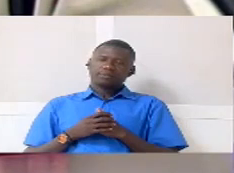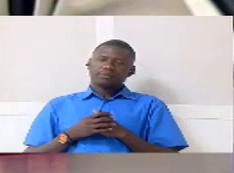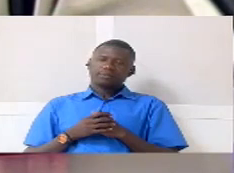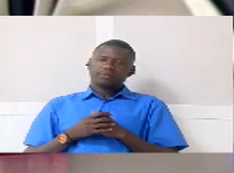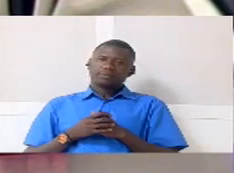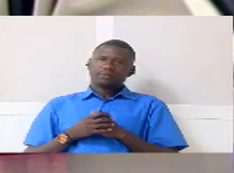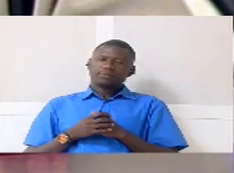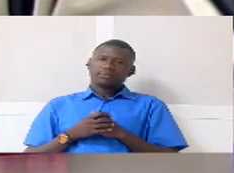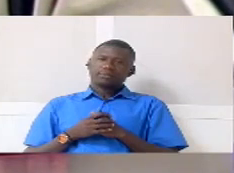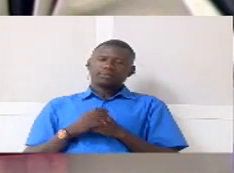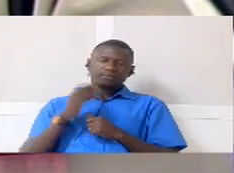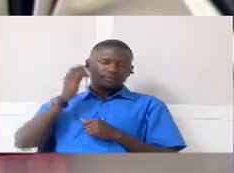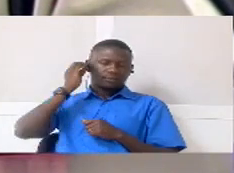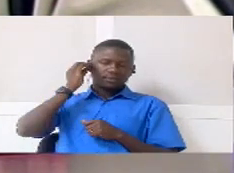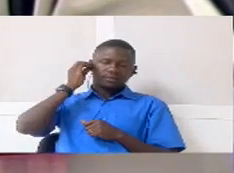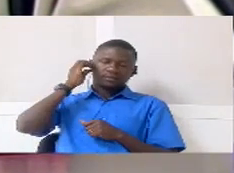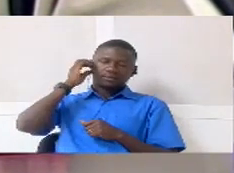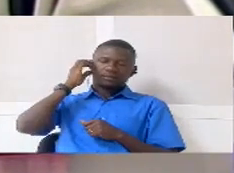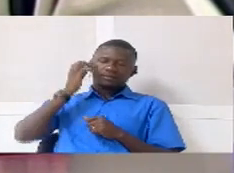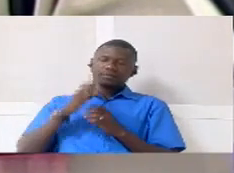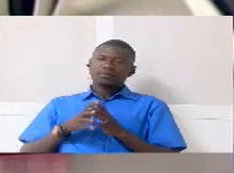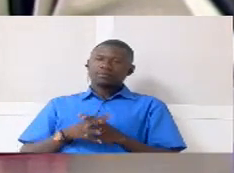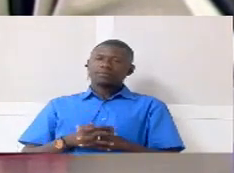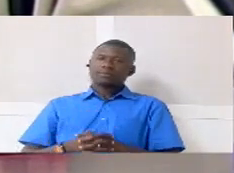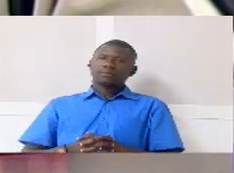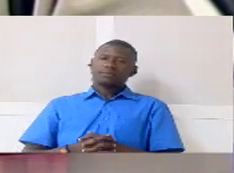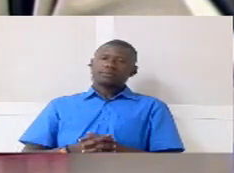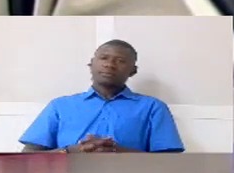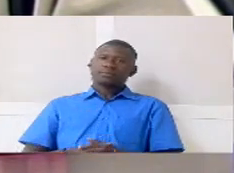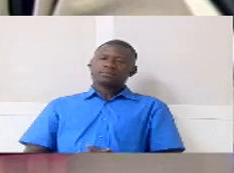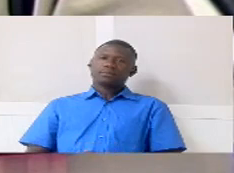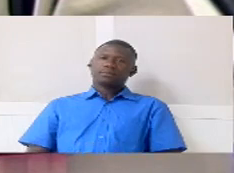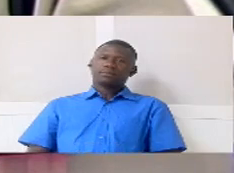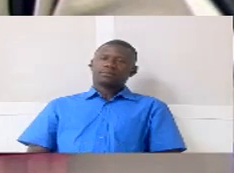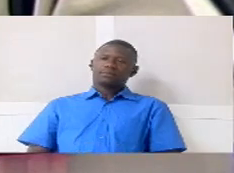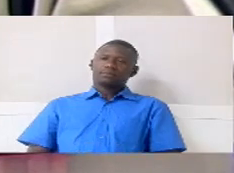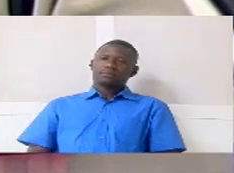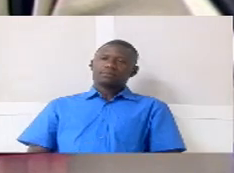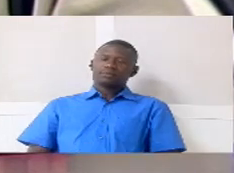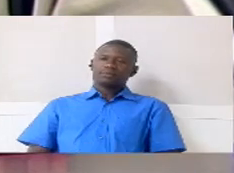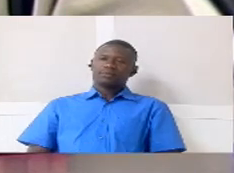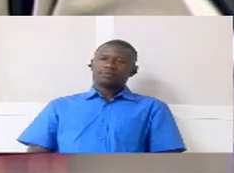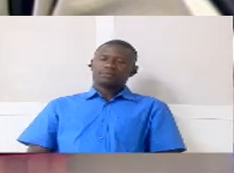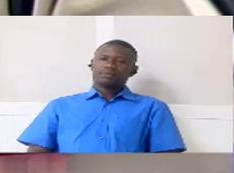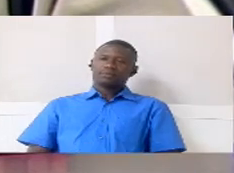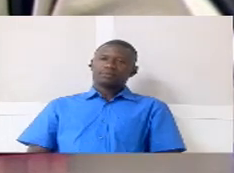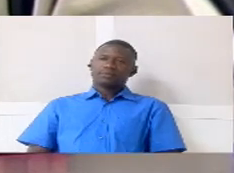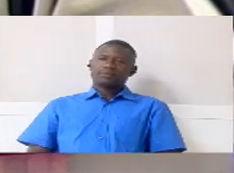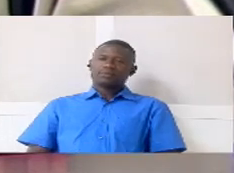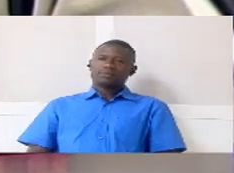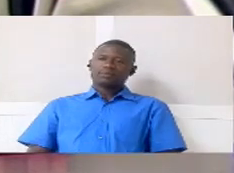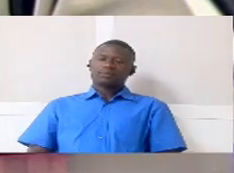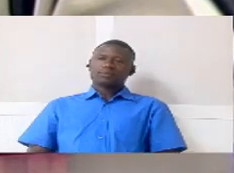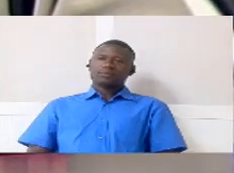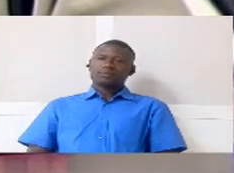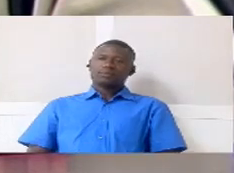e iko wo meyo fa wole ala saya keta daro leti me yalonko aketa wole keta la saya